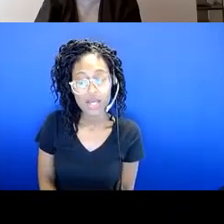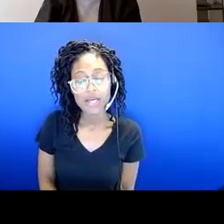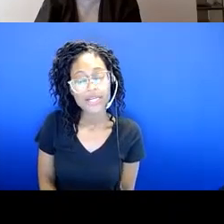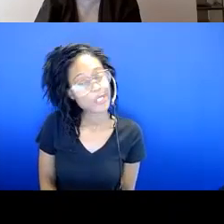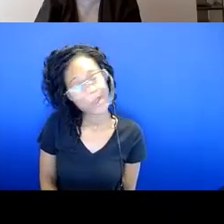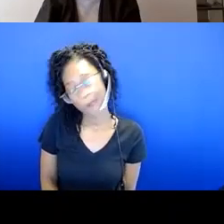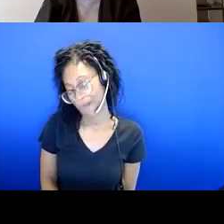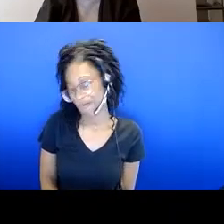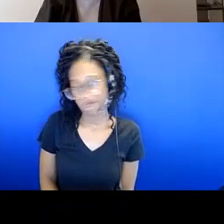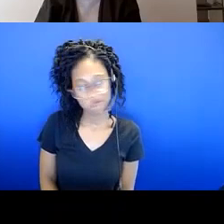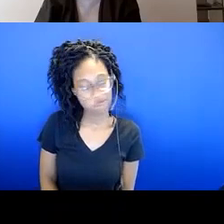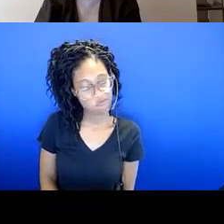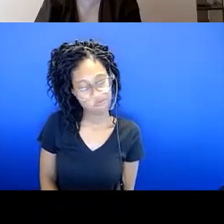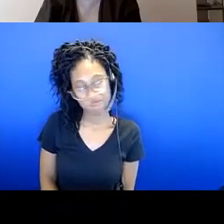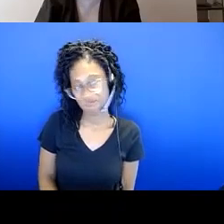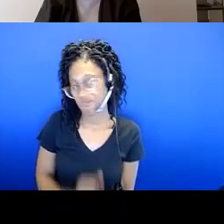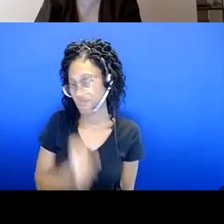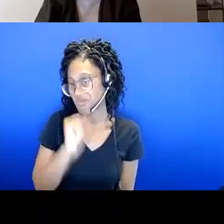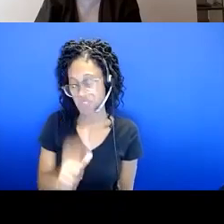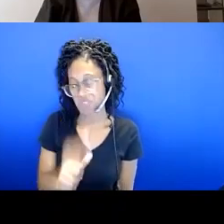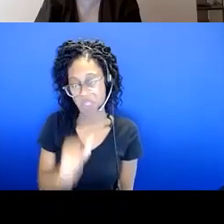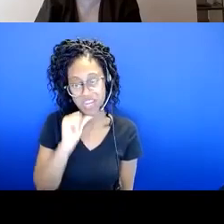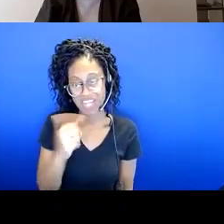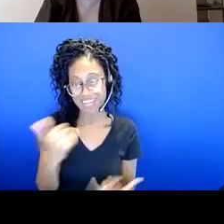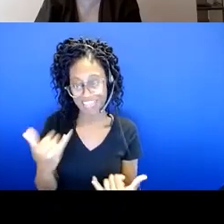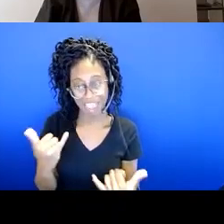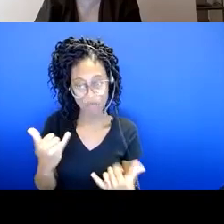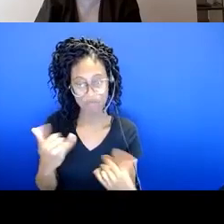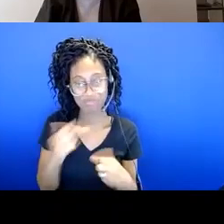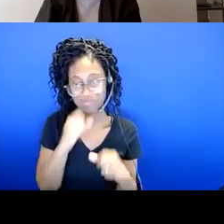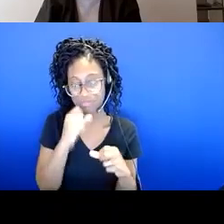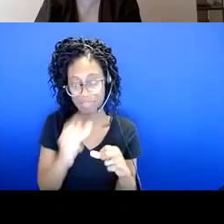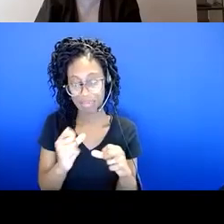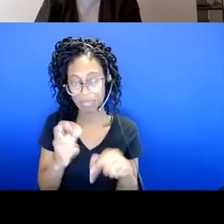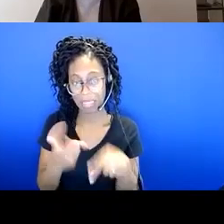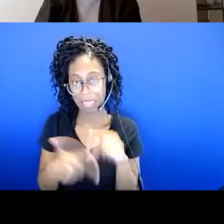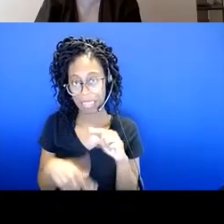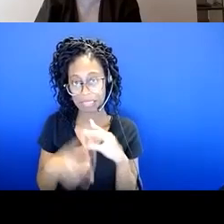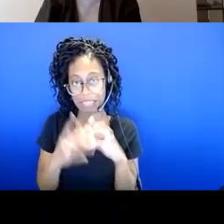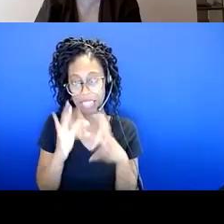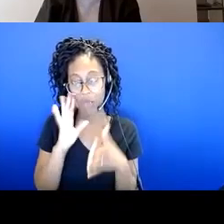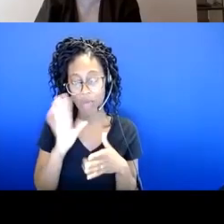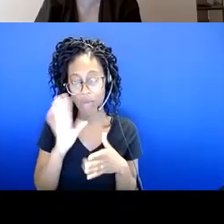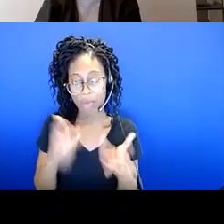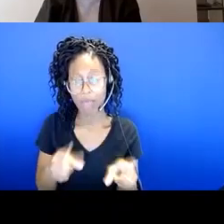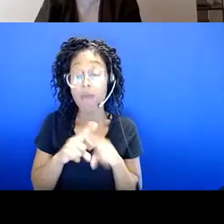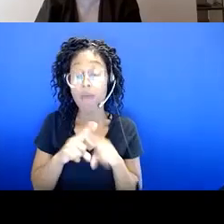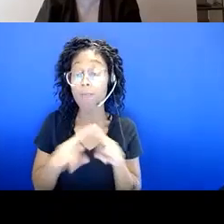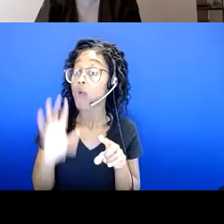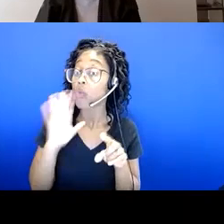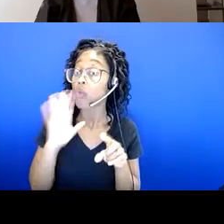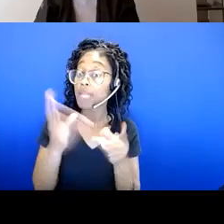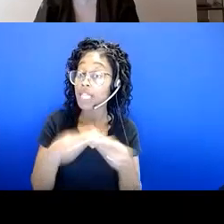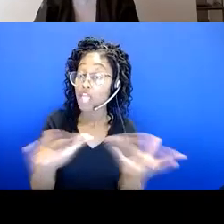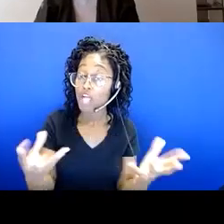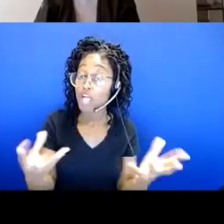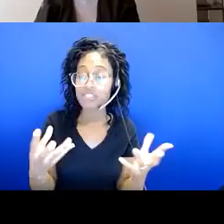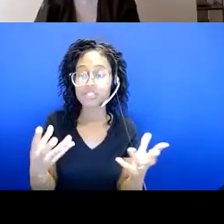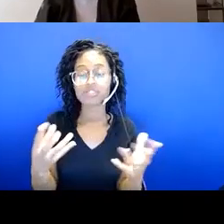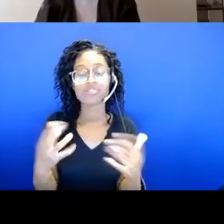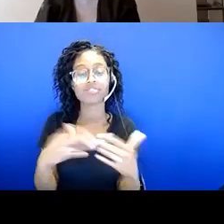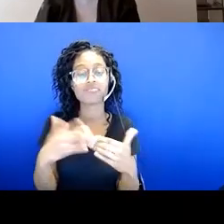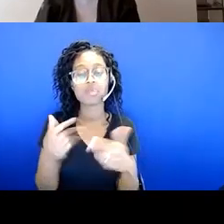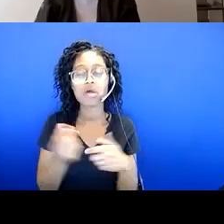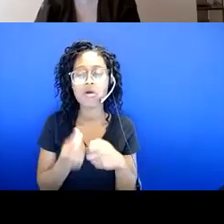No, not in the current mode. However, we will be launching actually within the next couple of weeks, and it'll